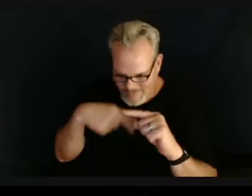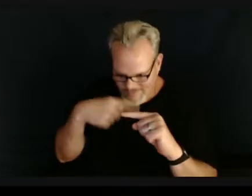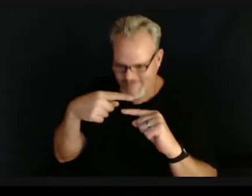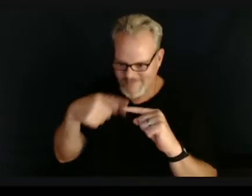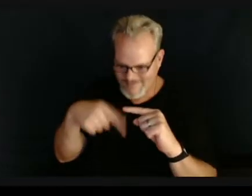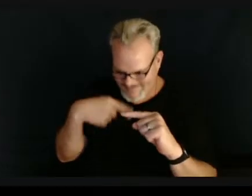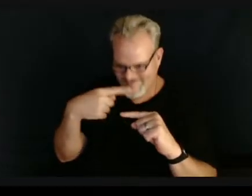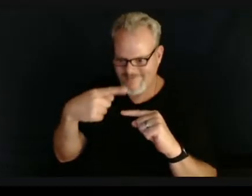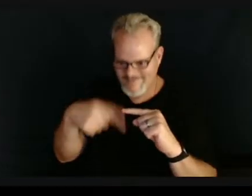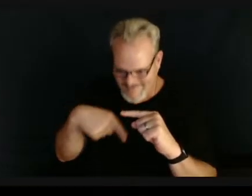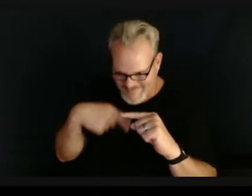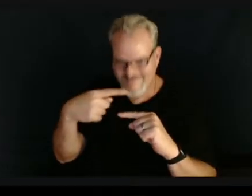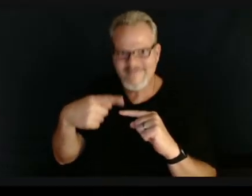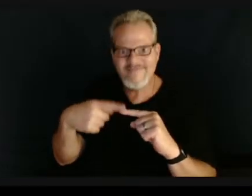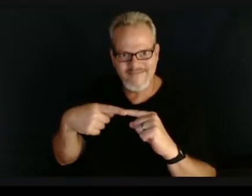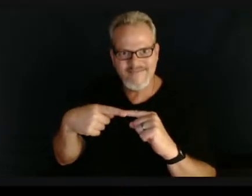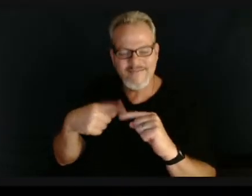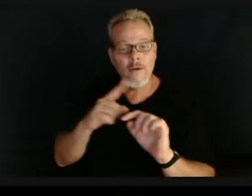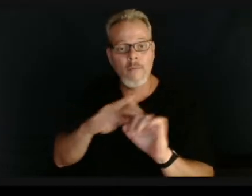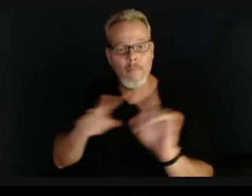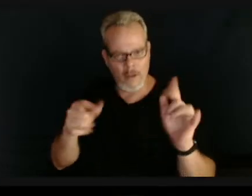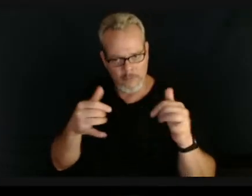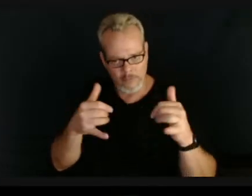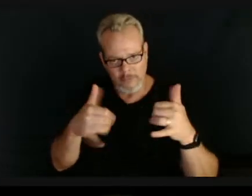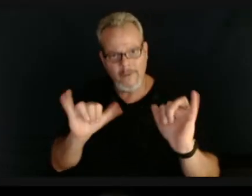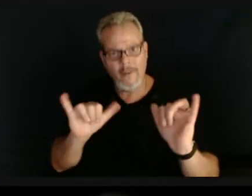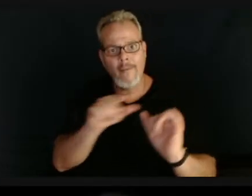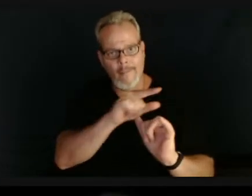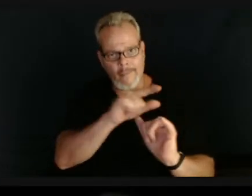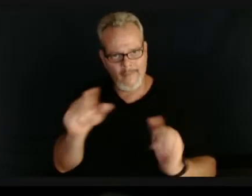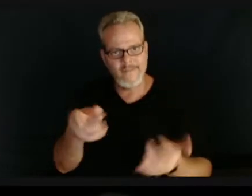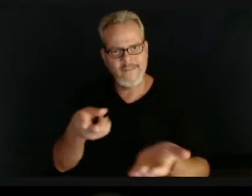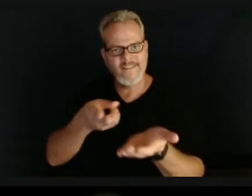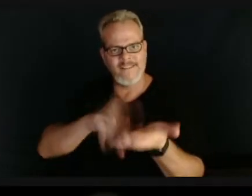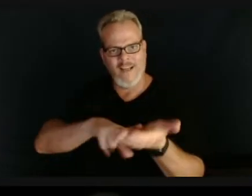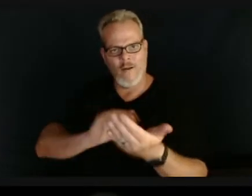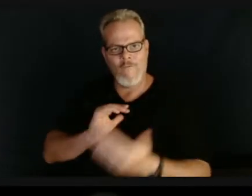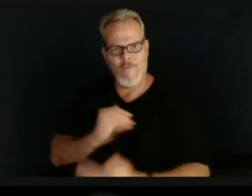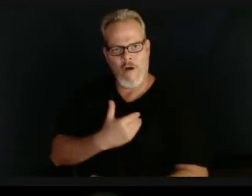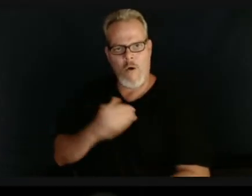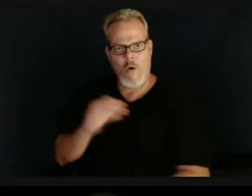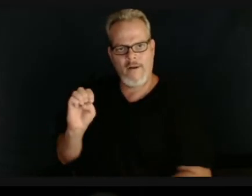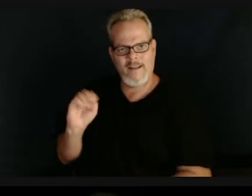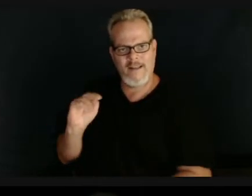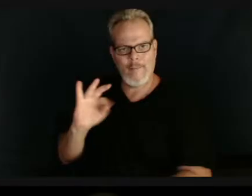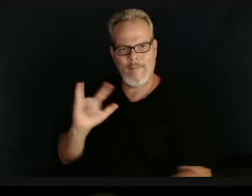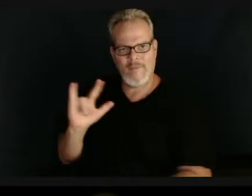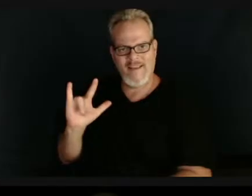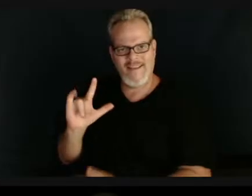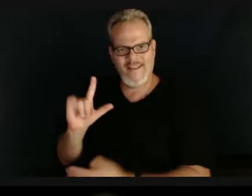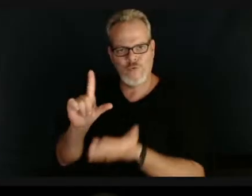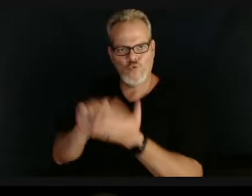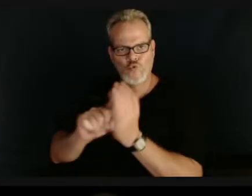But certainly you can sign up for our email newsletter and our email